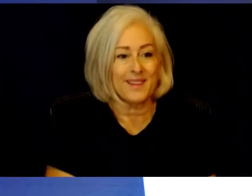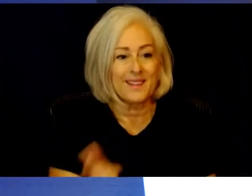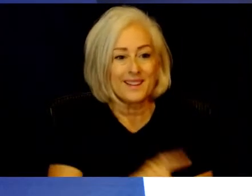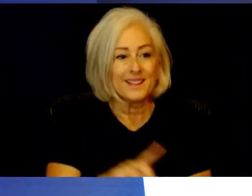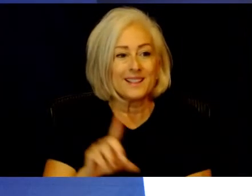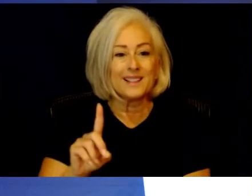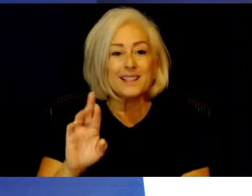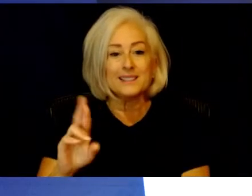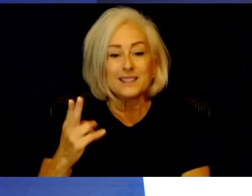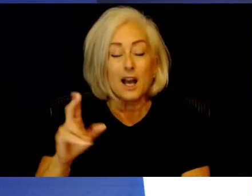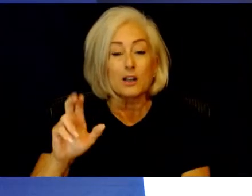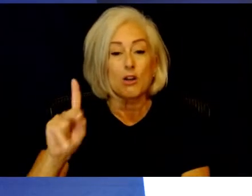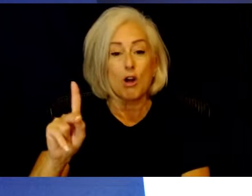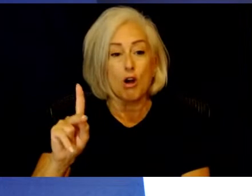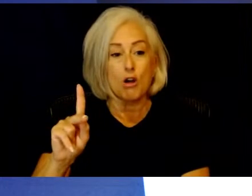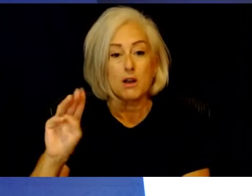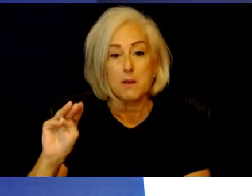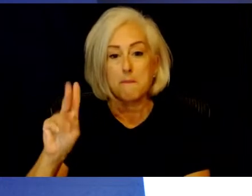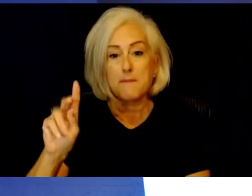now about monkeypox.